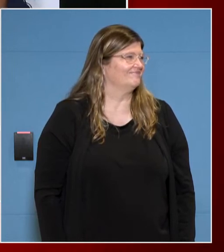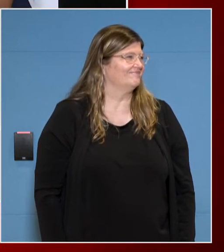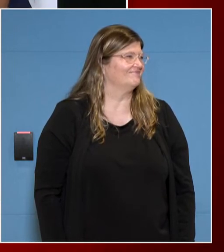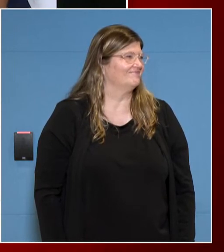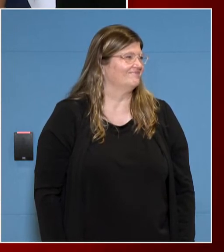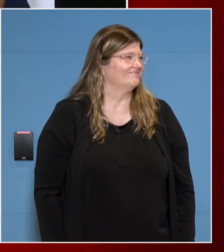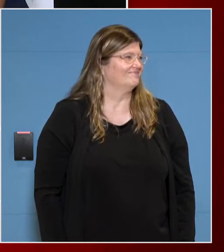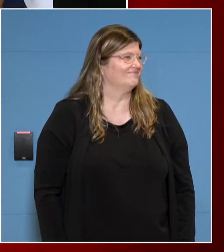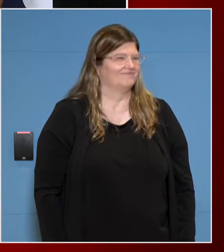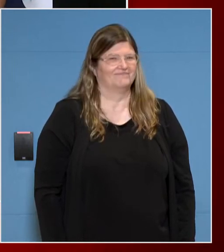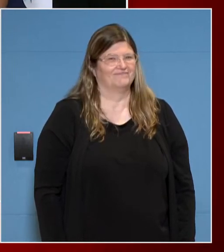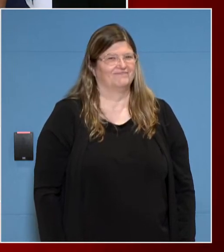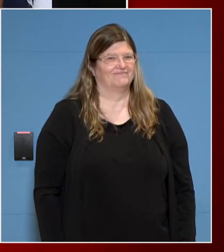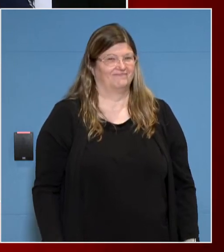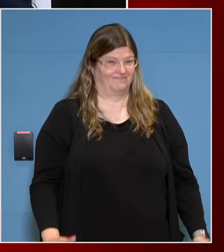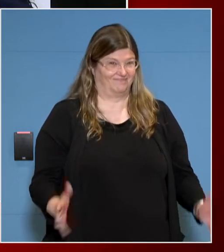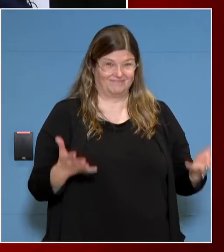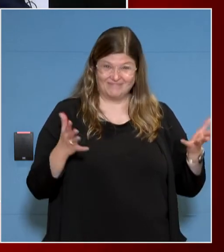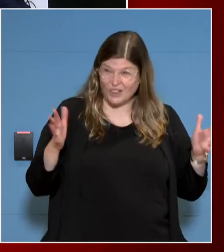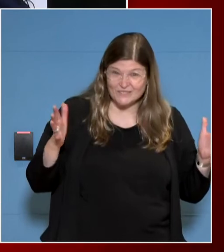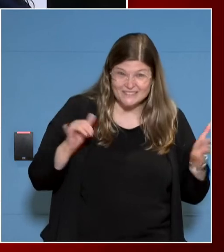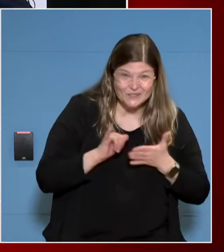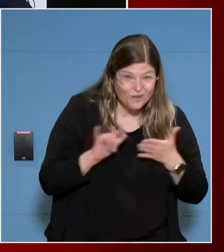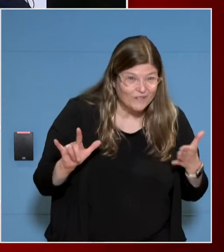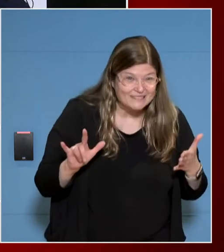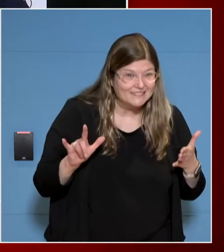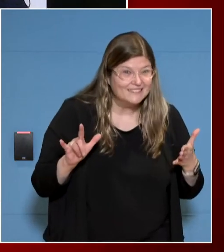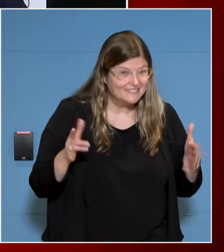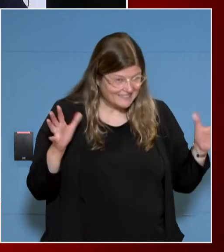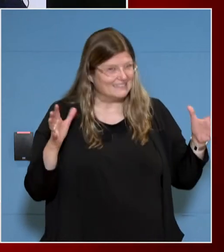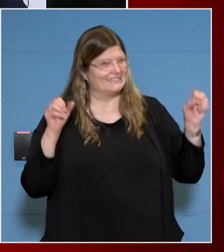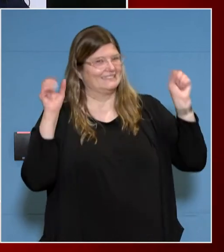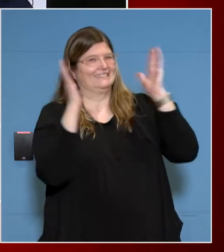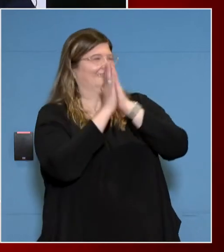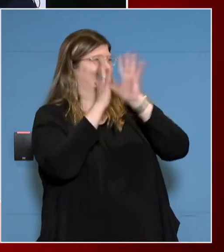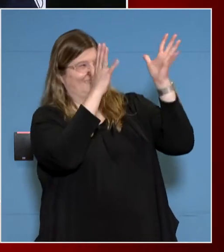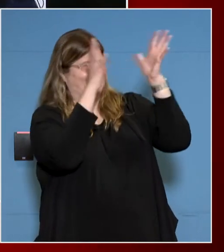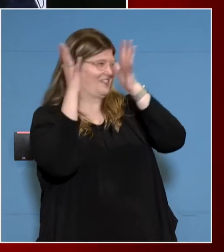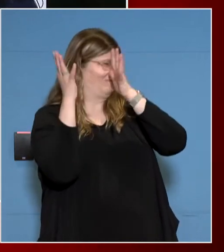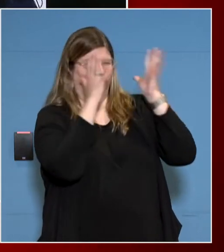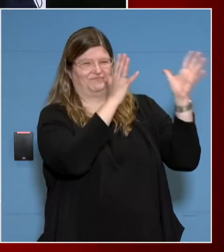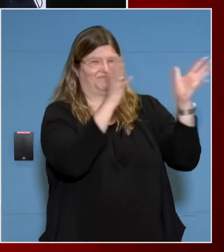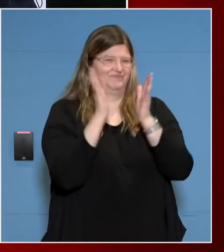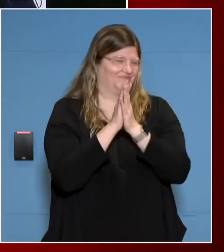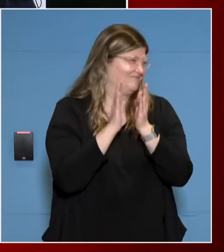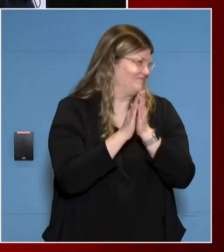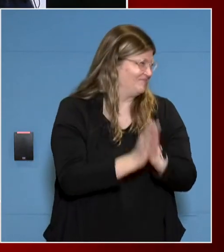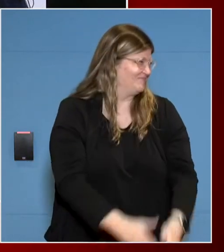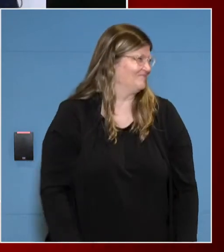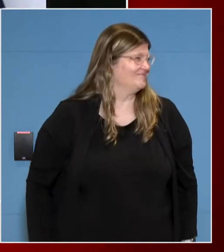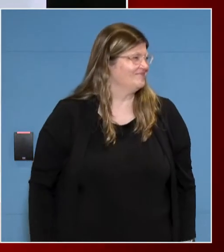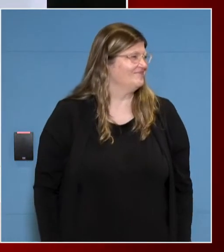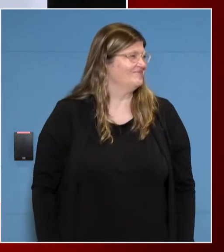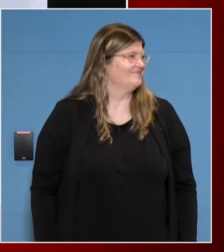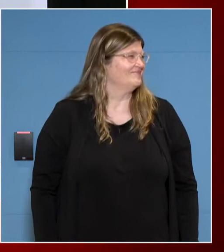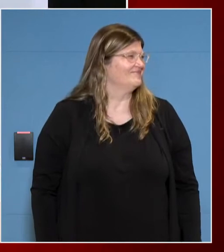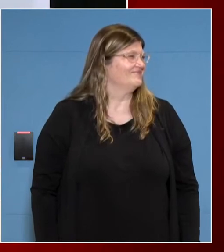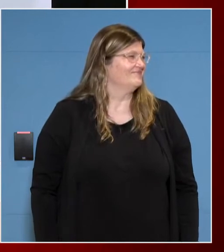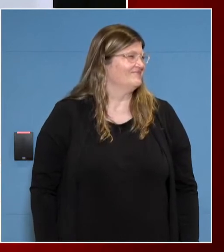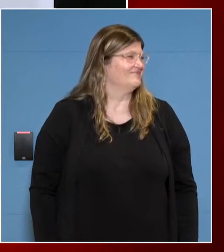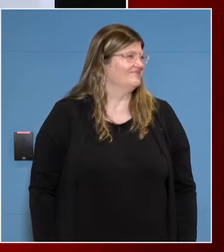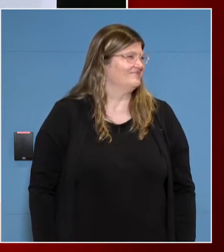That is it. Is that it? Yes. You are vaccinated. Thank you. You're welcome. Okay. That wasn't